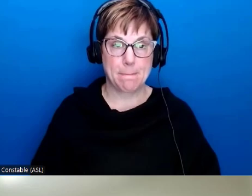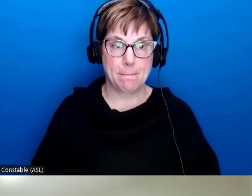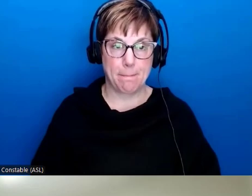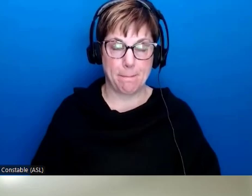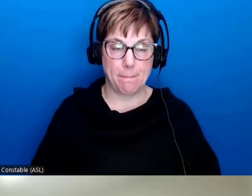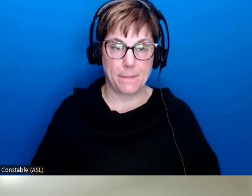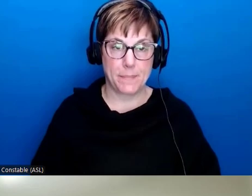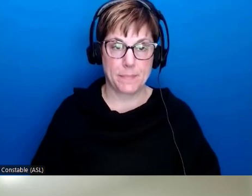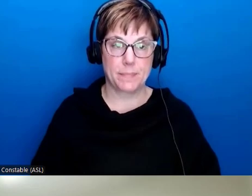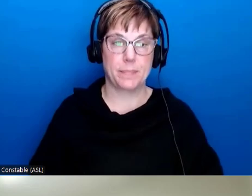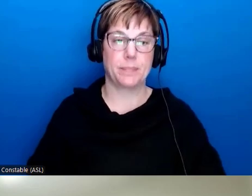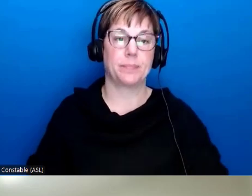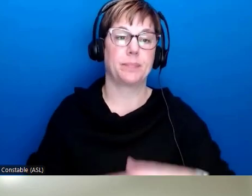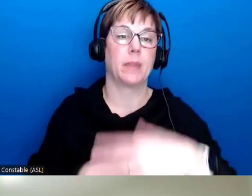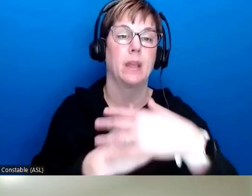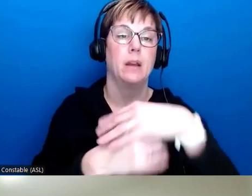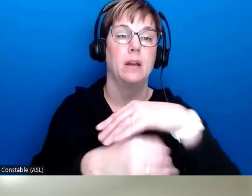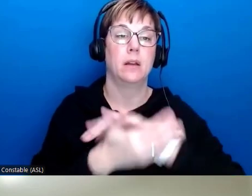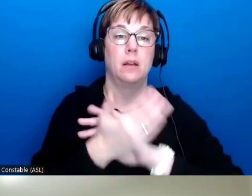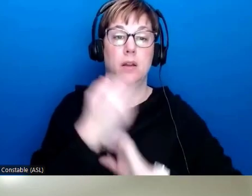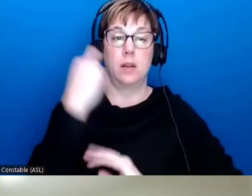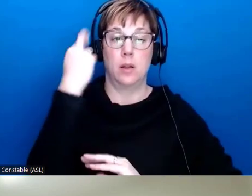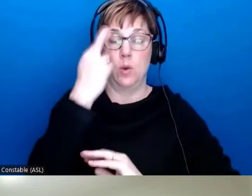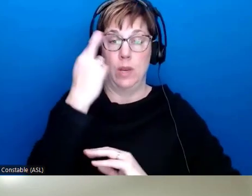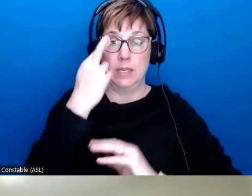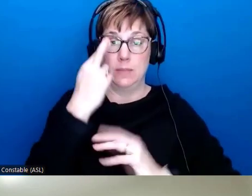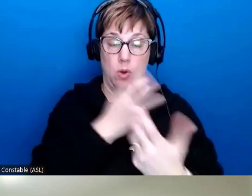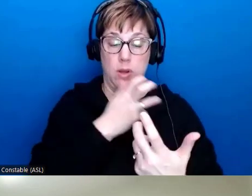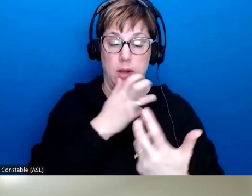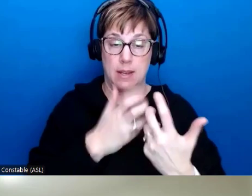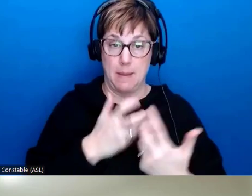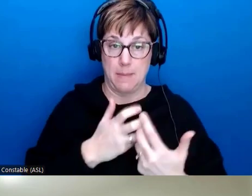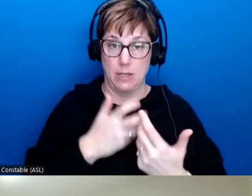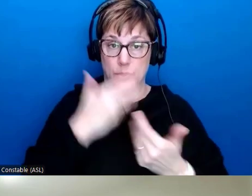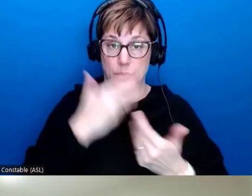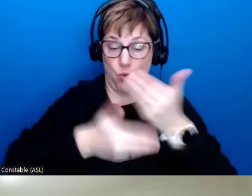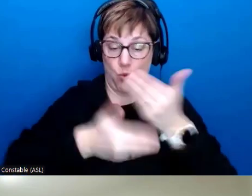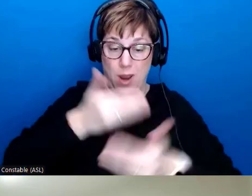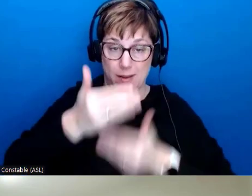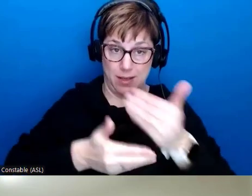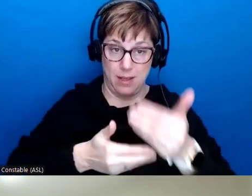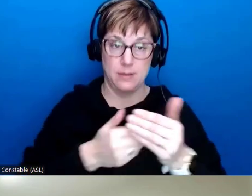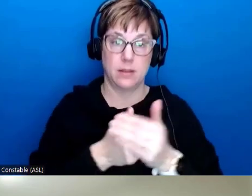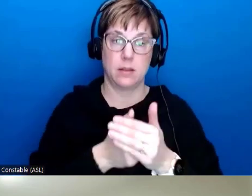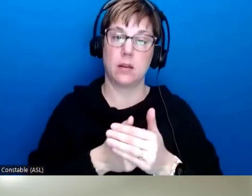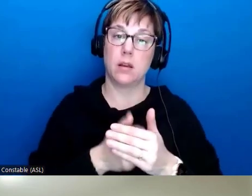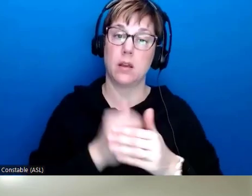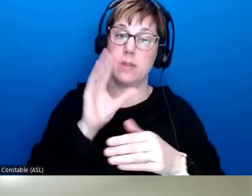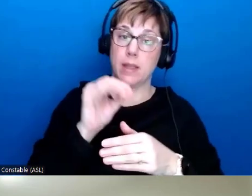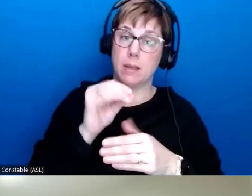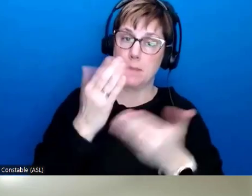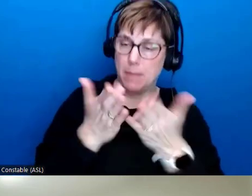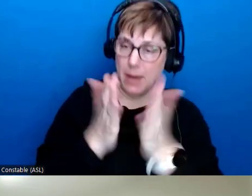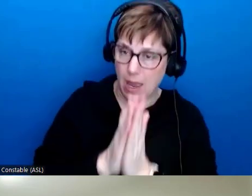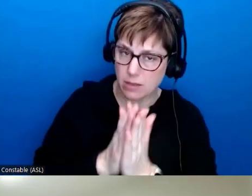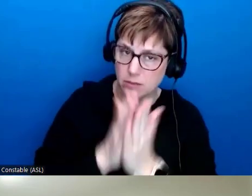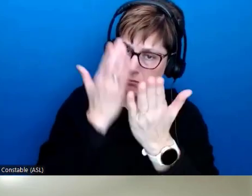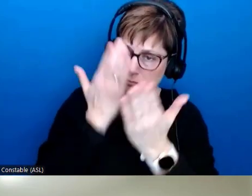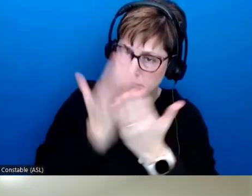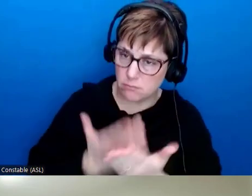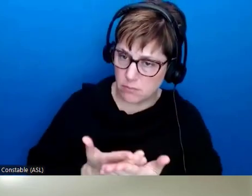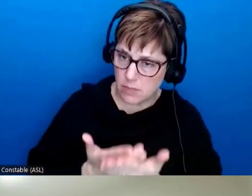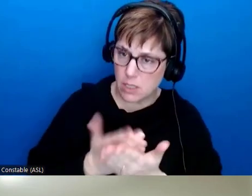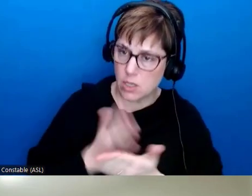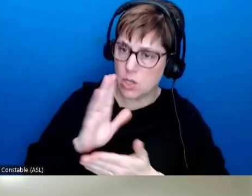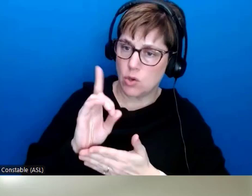Continuing our discussion on the reasonable accommodation process, the employer may ask for documentation describing the impairment